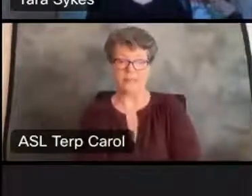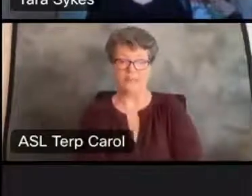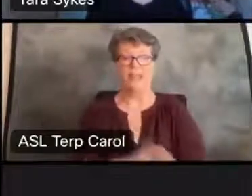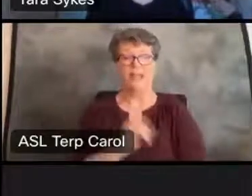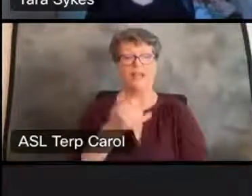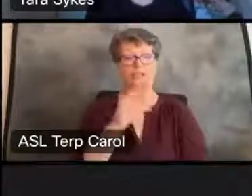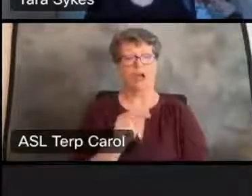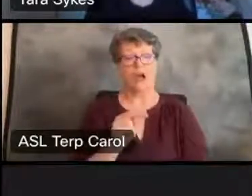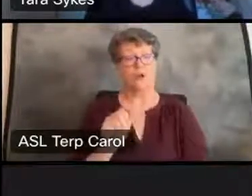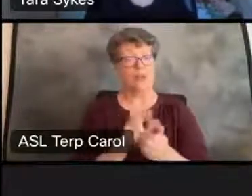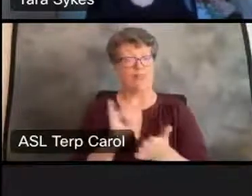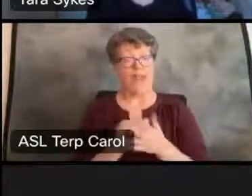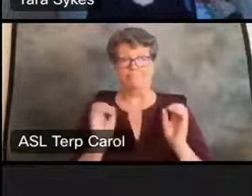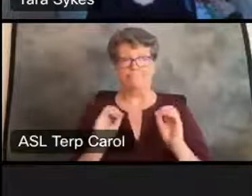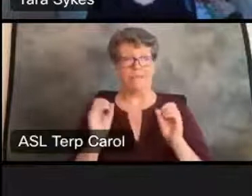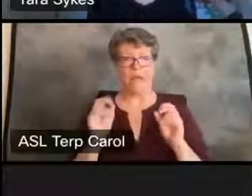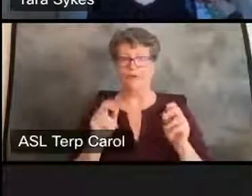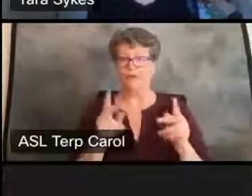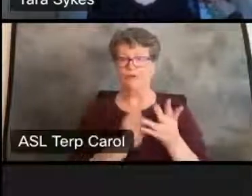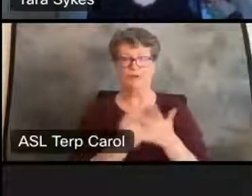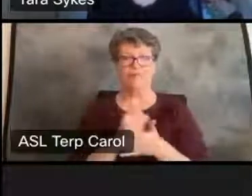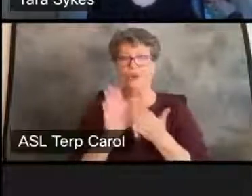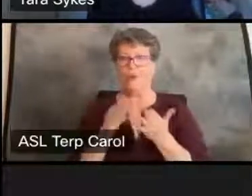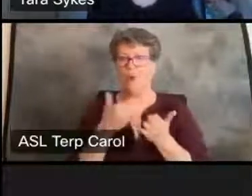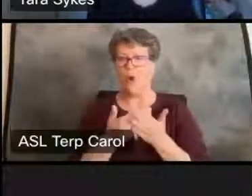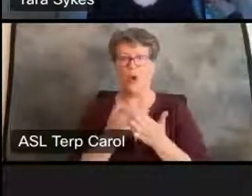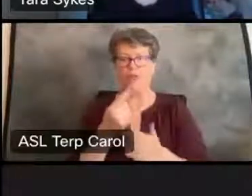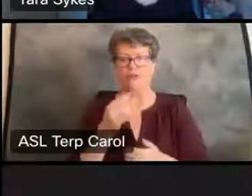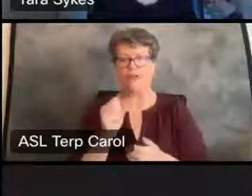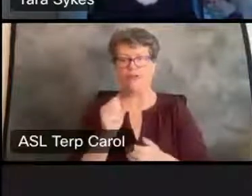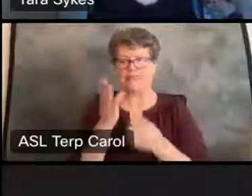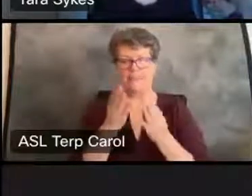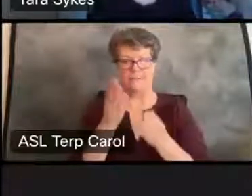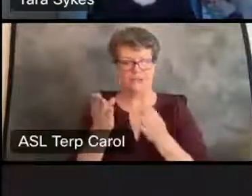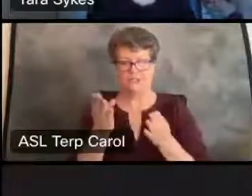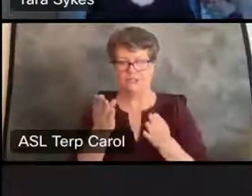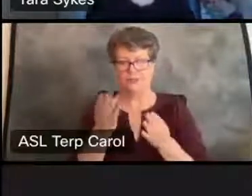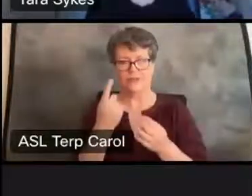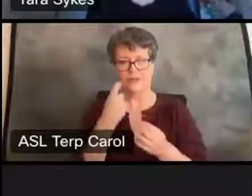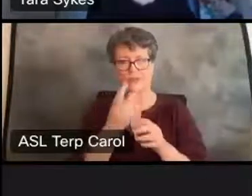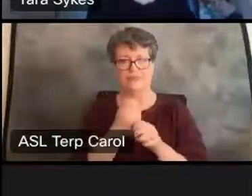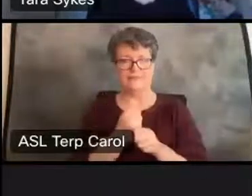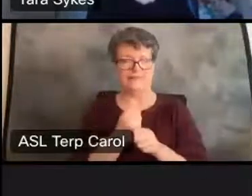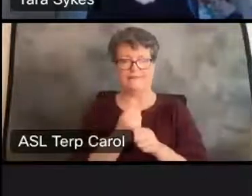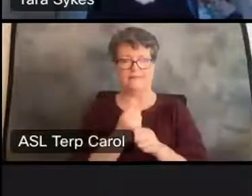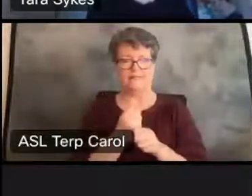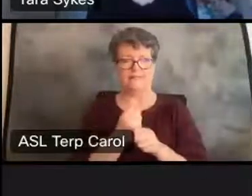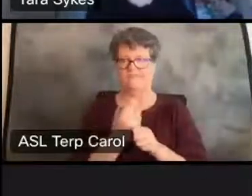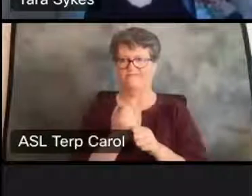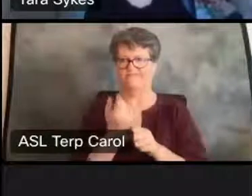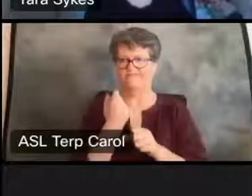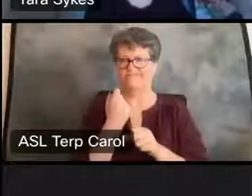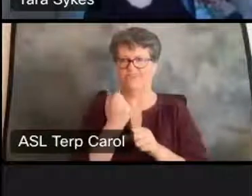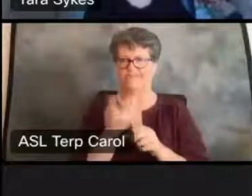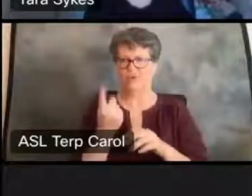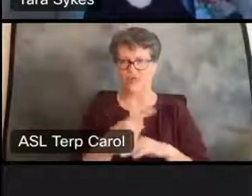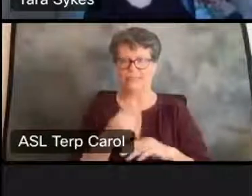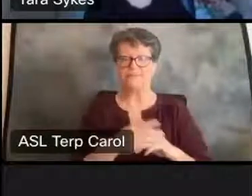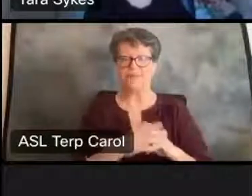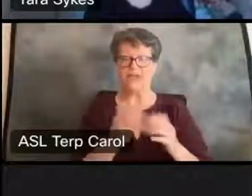receiving services and what they're going to do. So that is part of it, is trying to bridge that gap into their next steps,